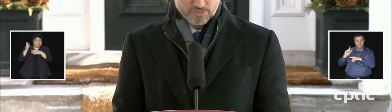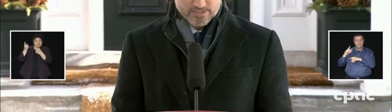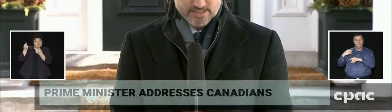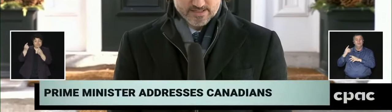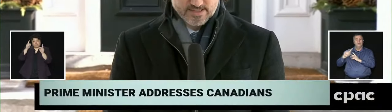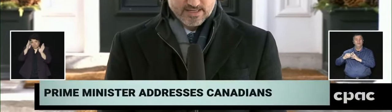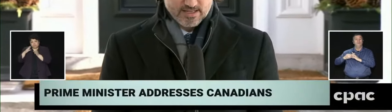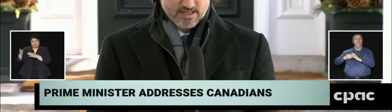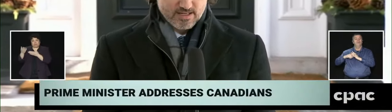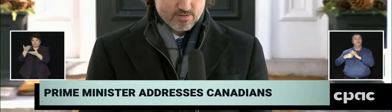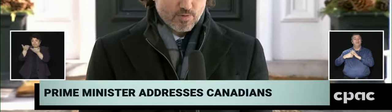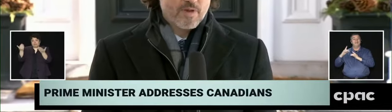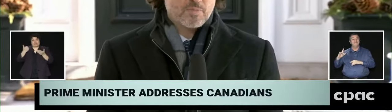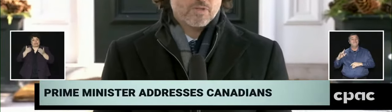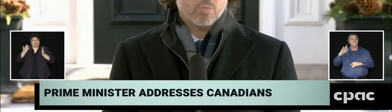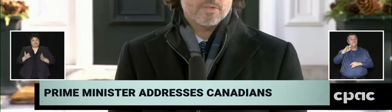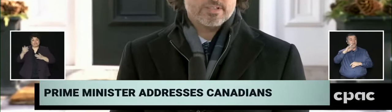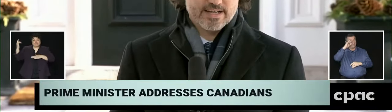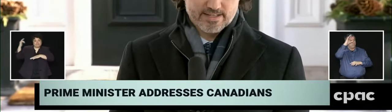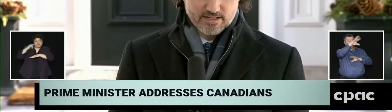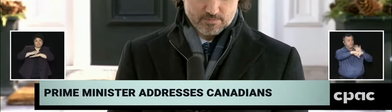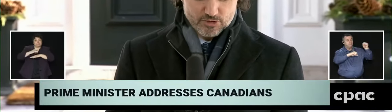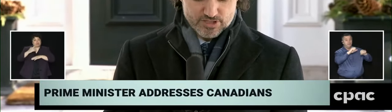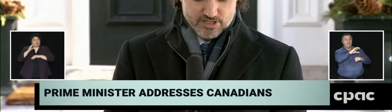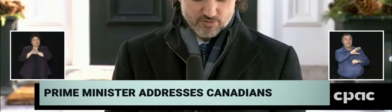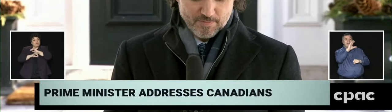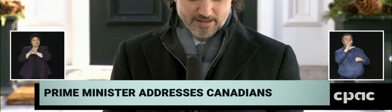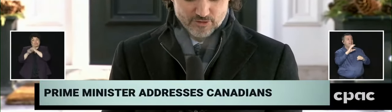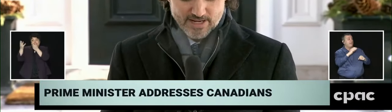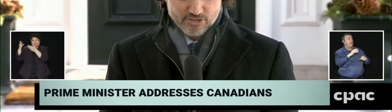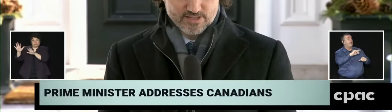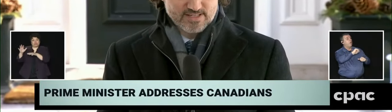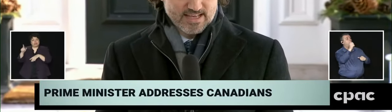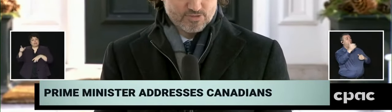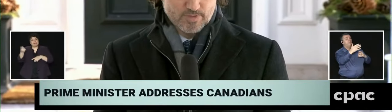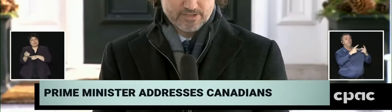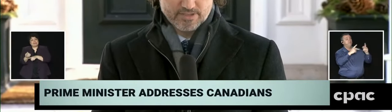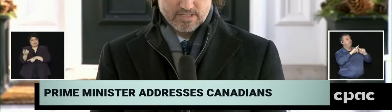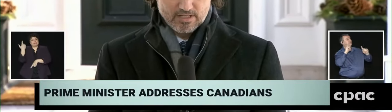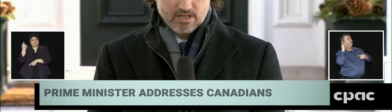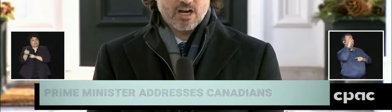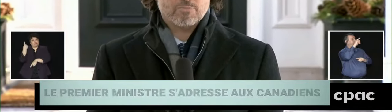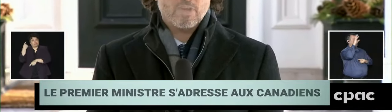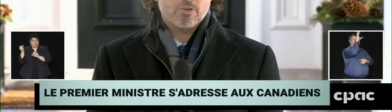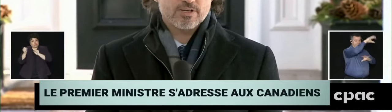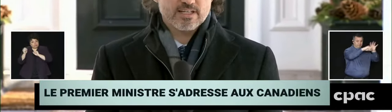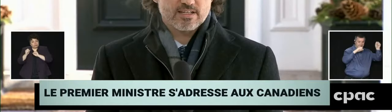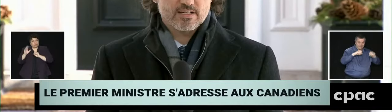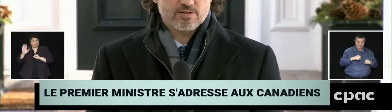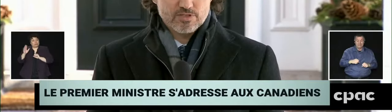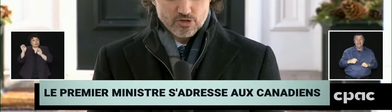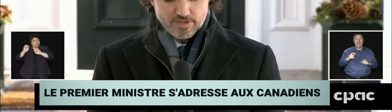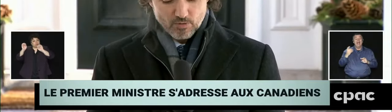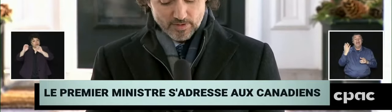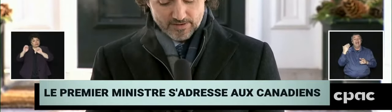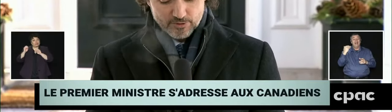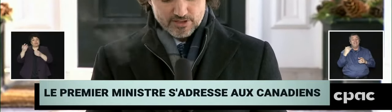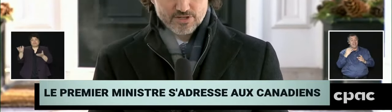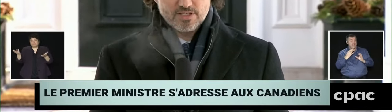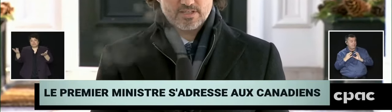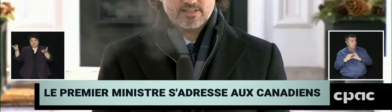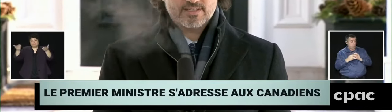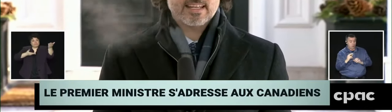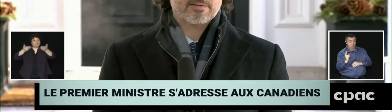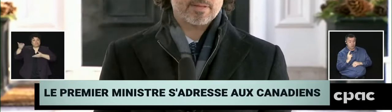from overseas. When we were coordinating emergency repatriations last winter, our priority was doing whatever